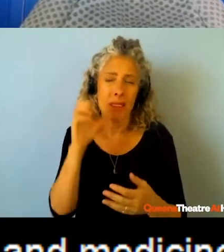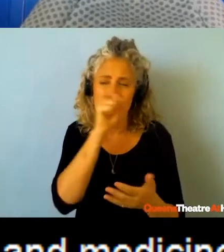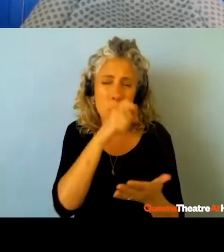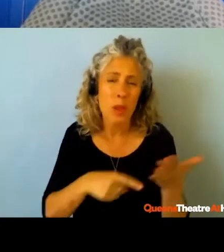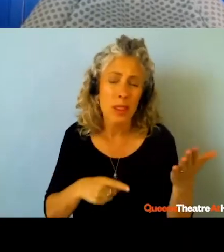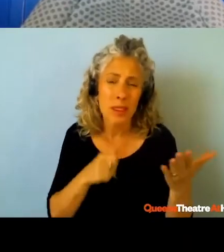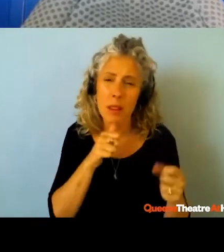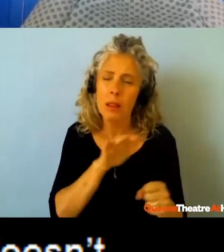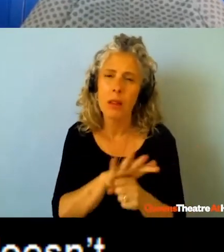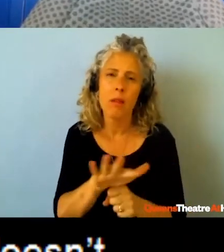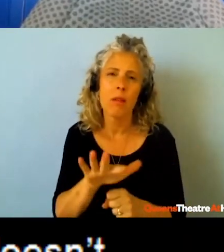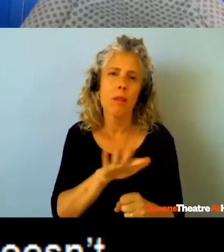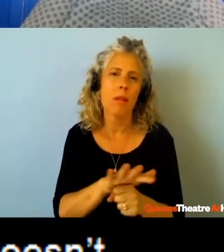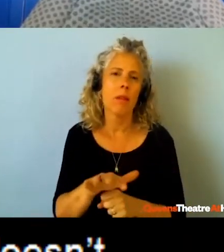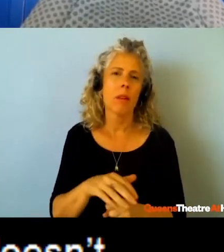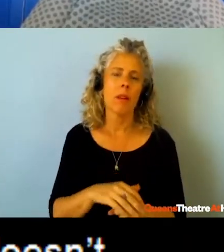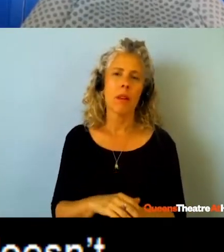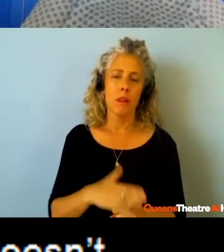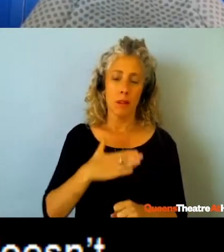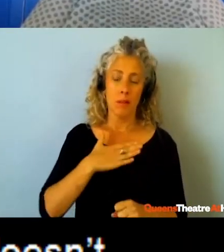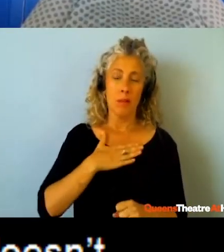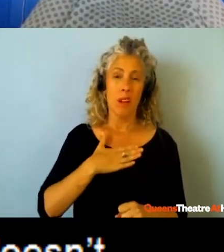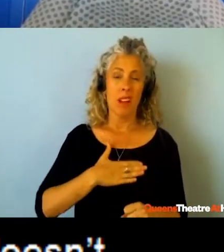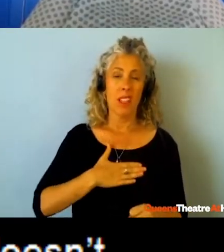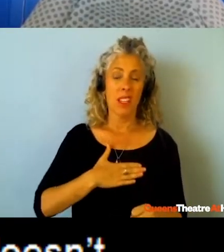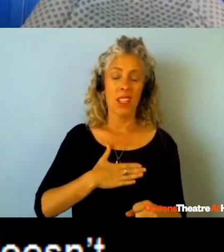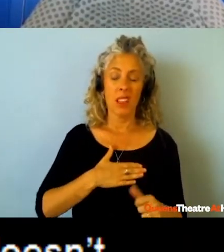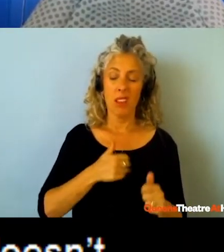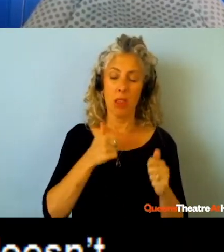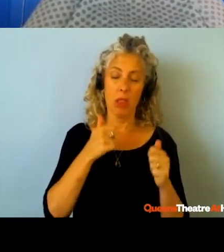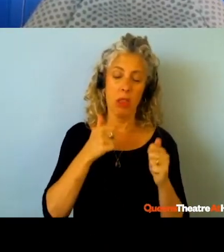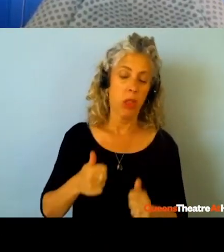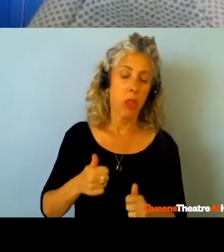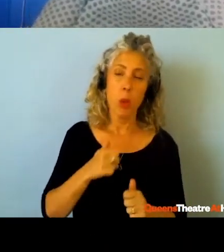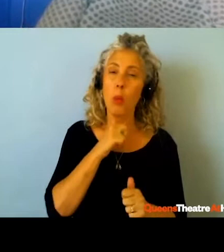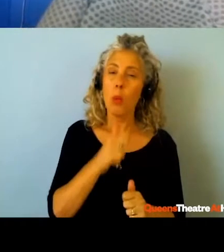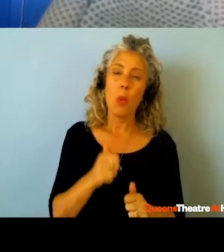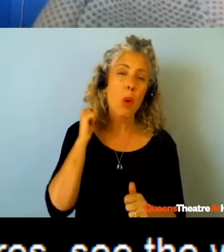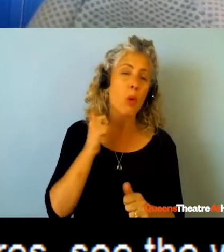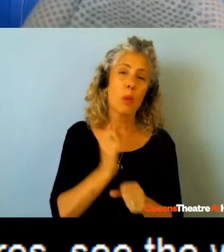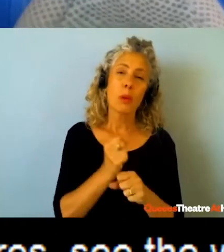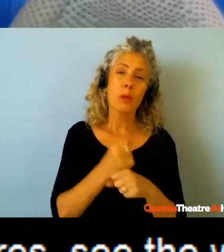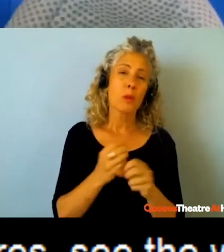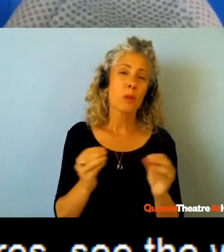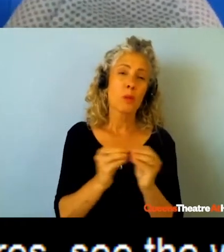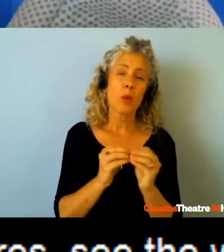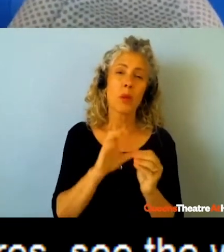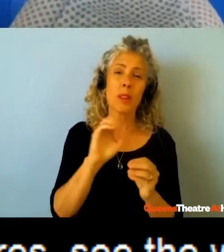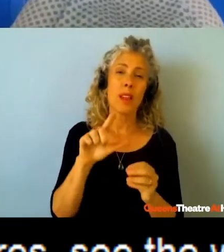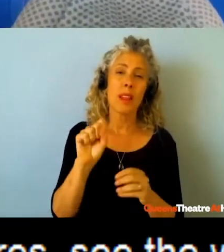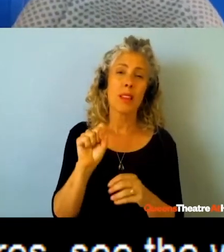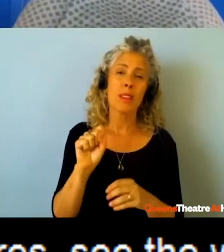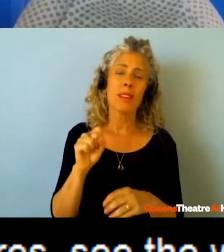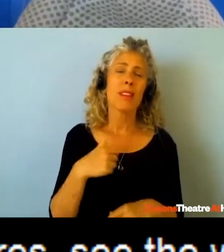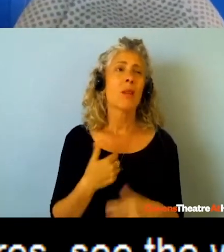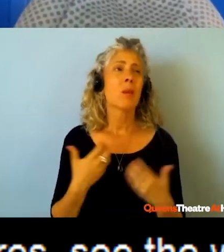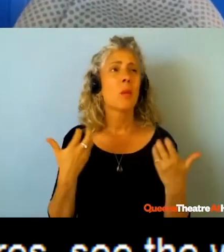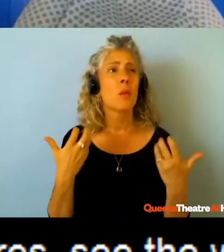enough. My body just doesn't want to produce cells. I wanted to go on